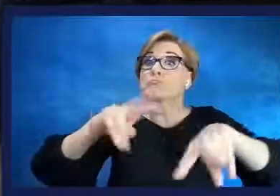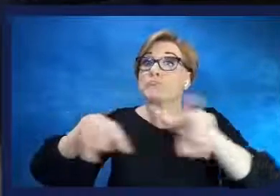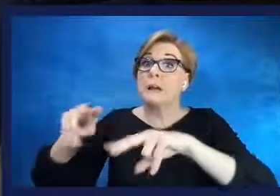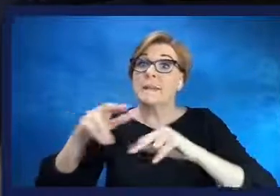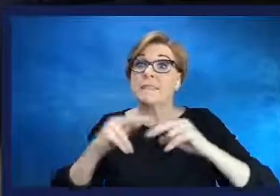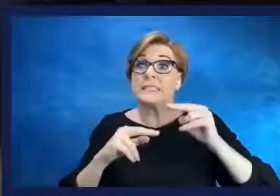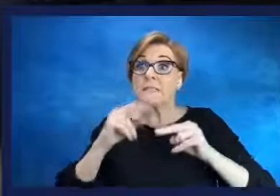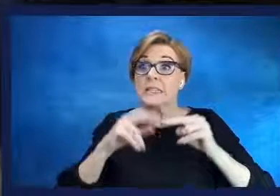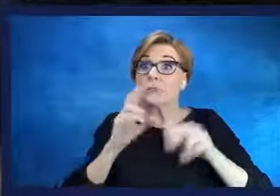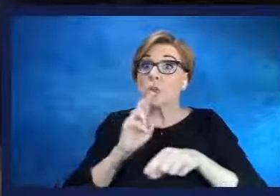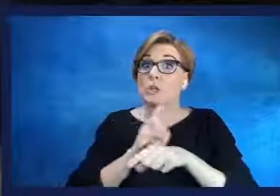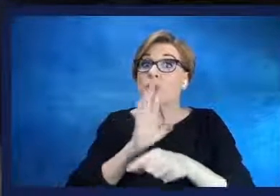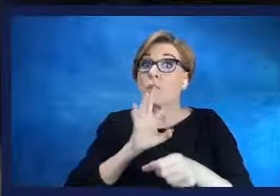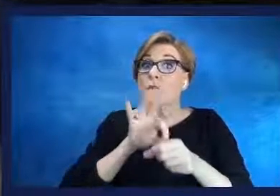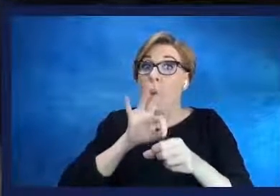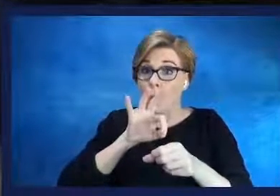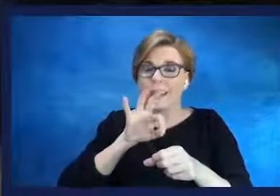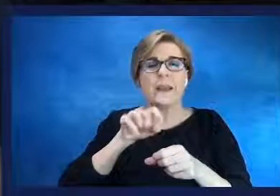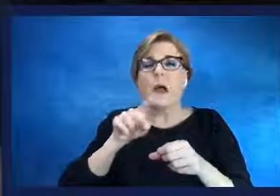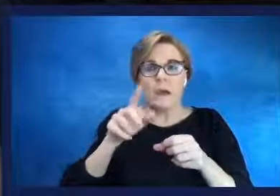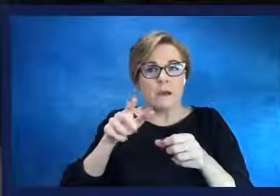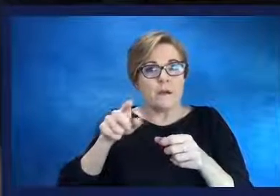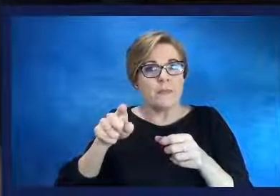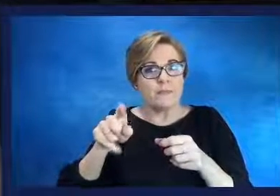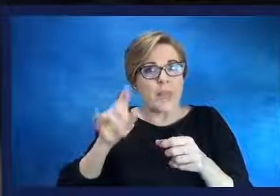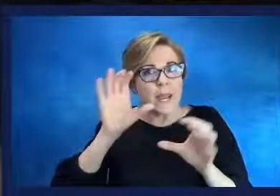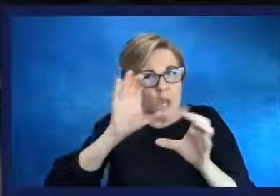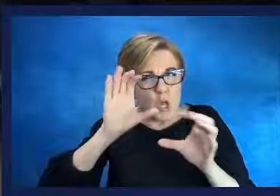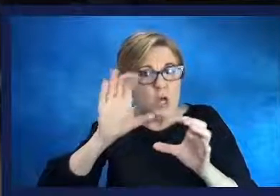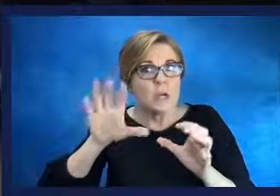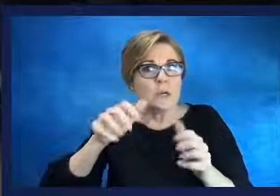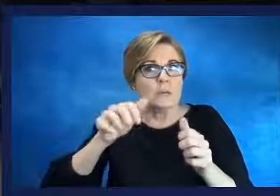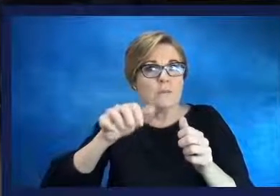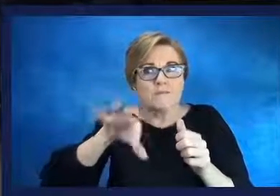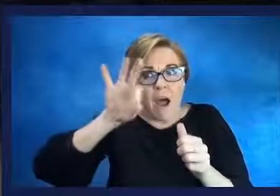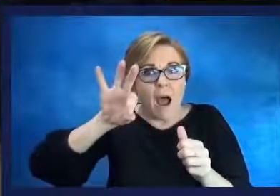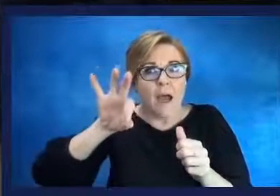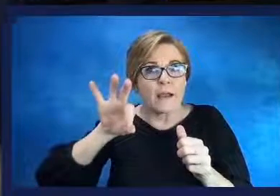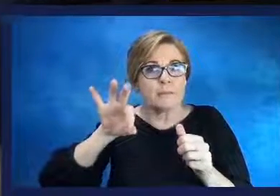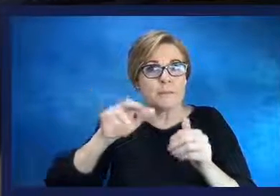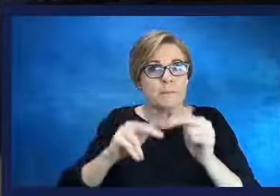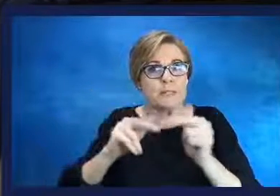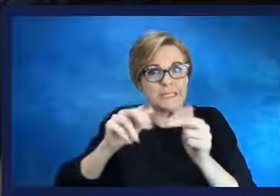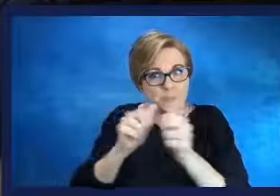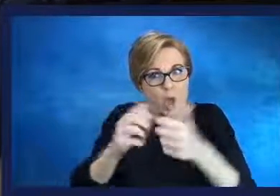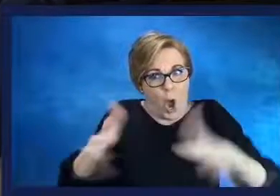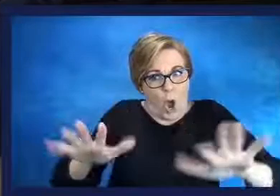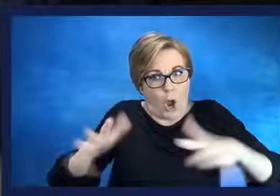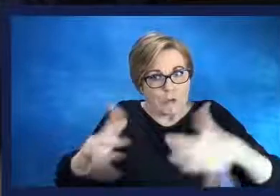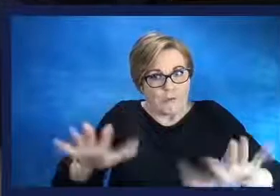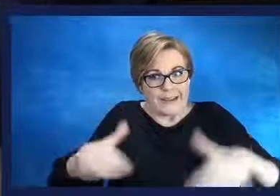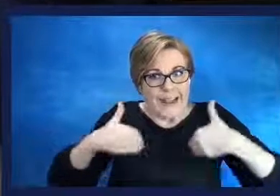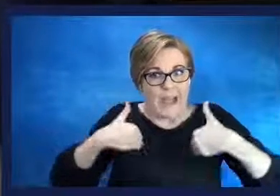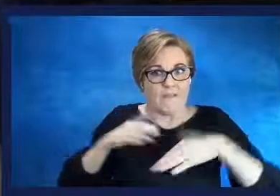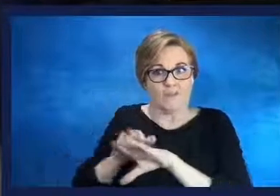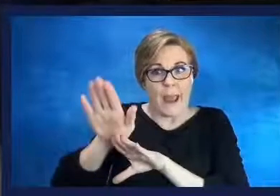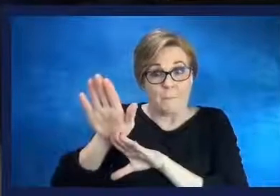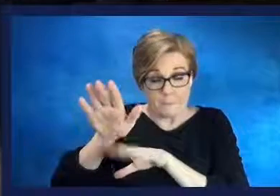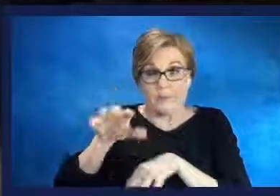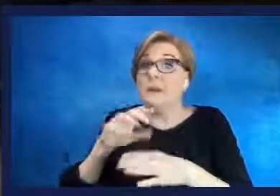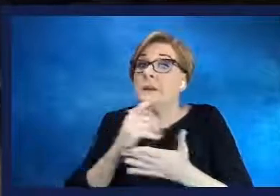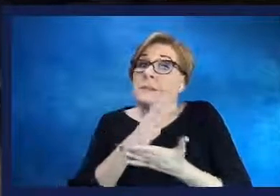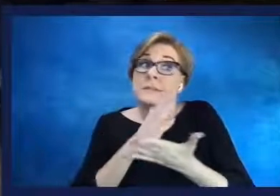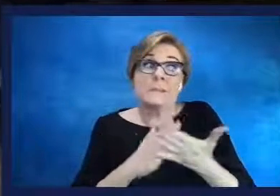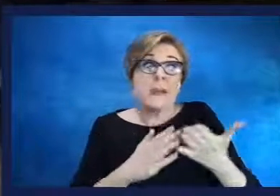voting locations that already have that wheelchair accessibility or those ramps. But there are a few locations